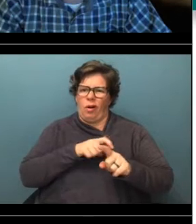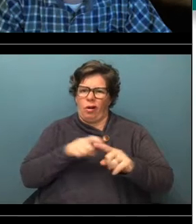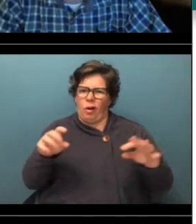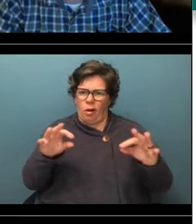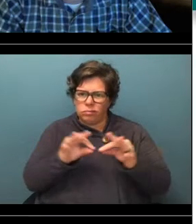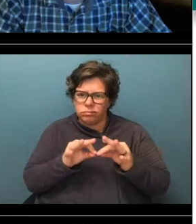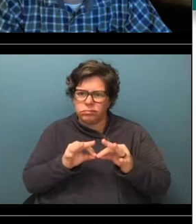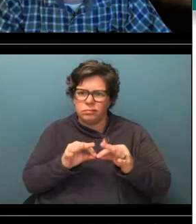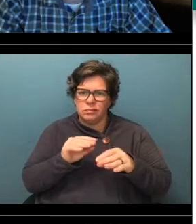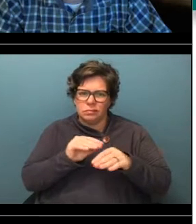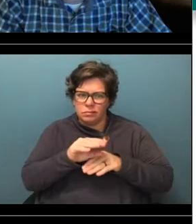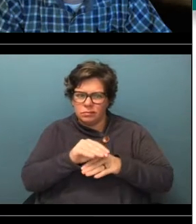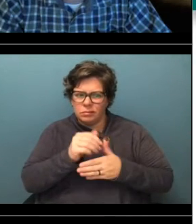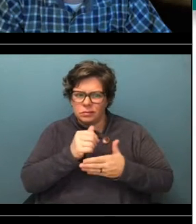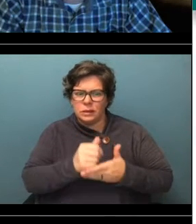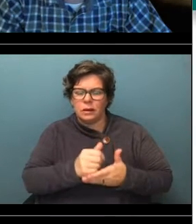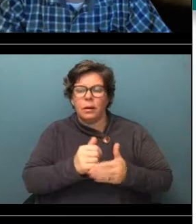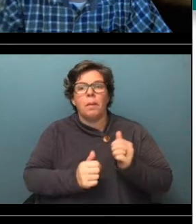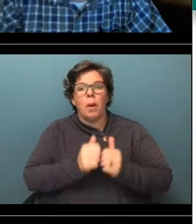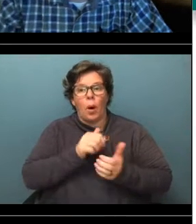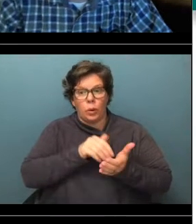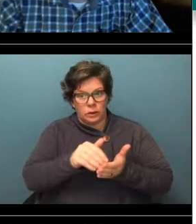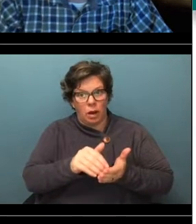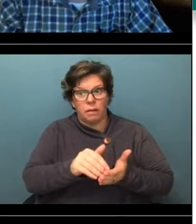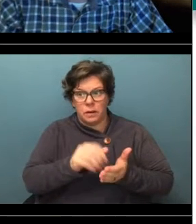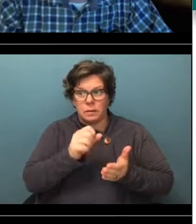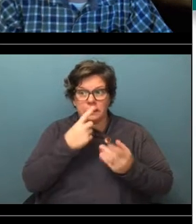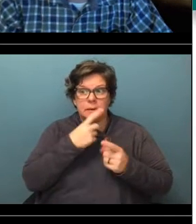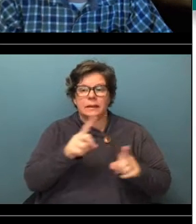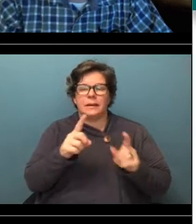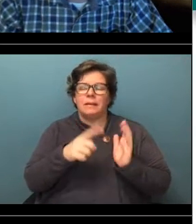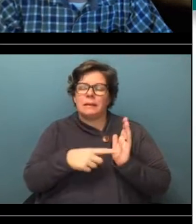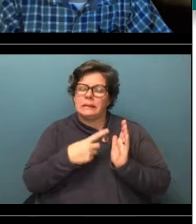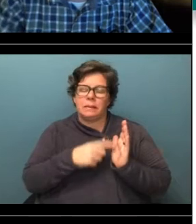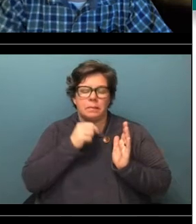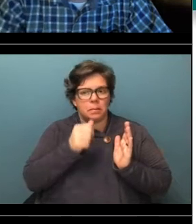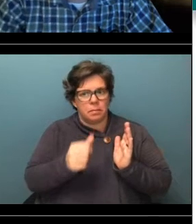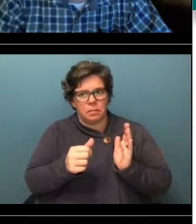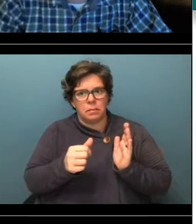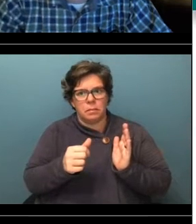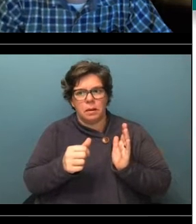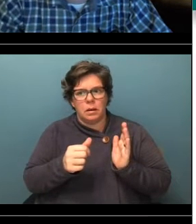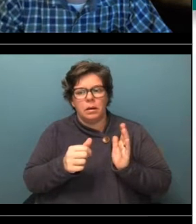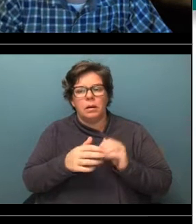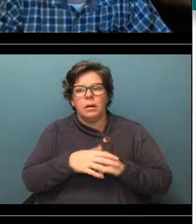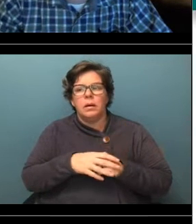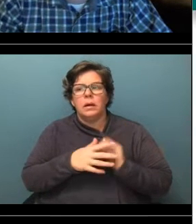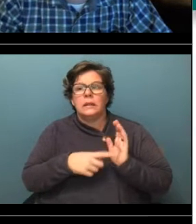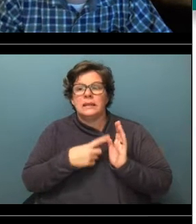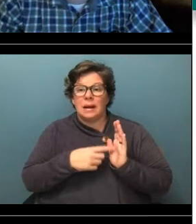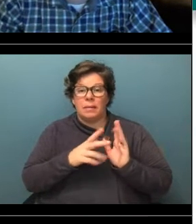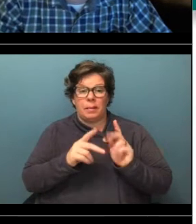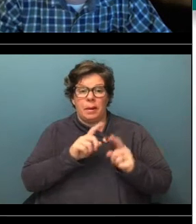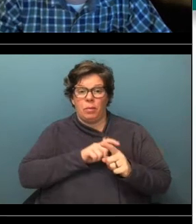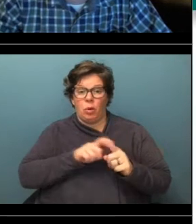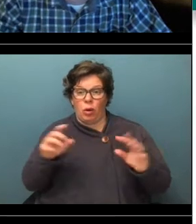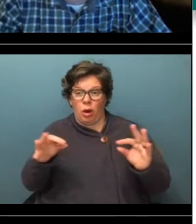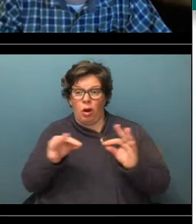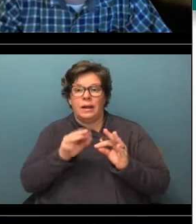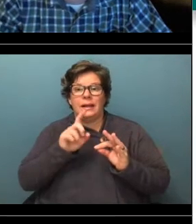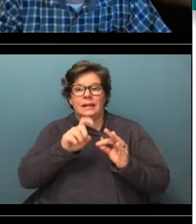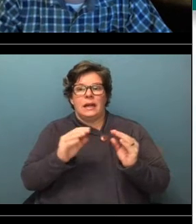that's mostly possible, but it's not always possible. Sometimes people that engage with us are really in need of